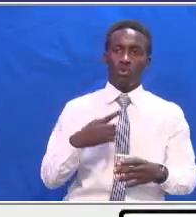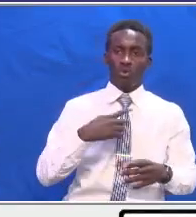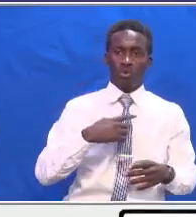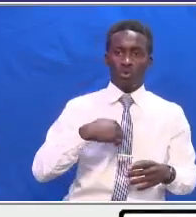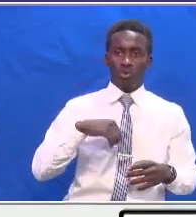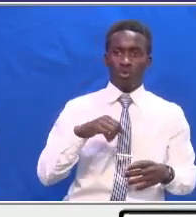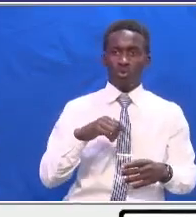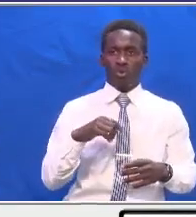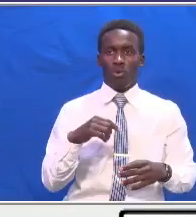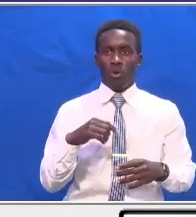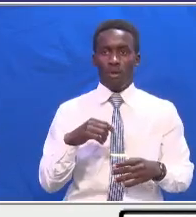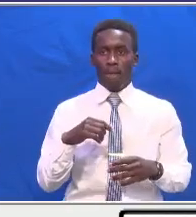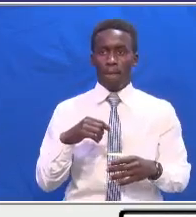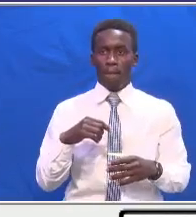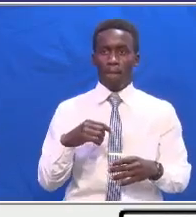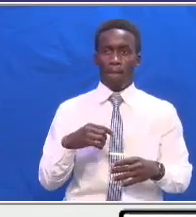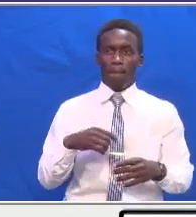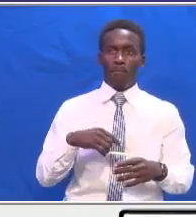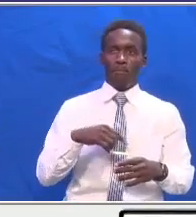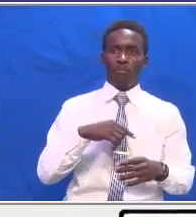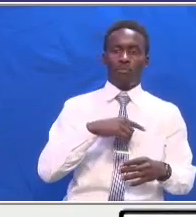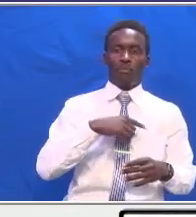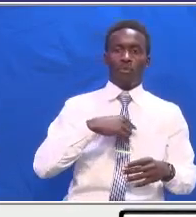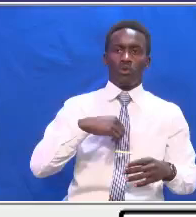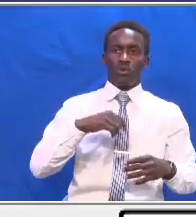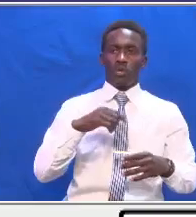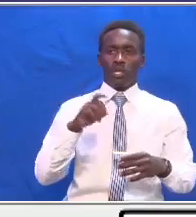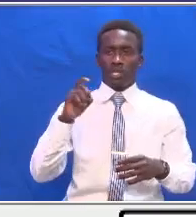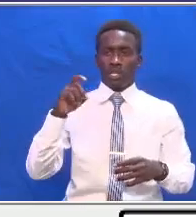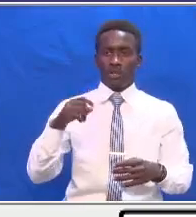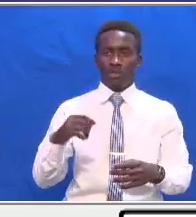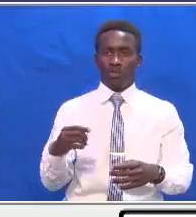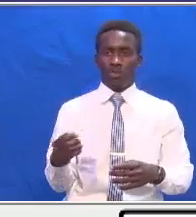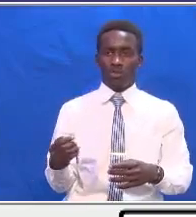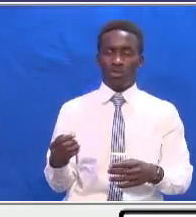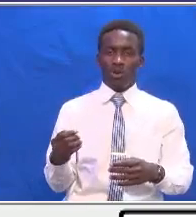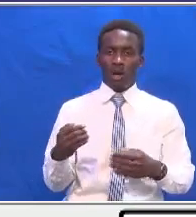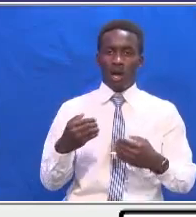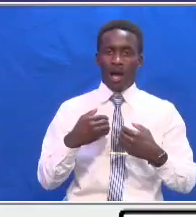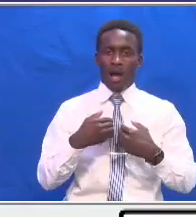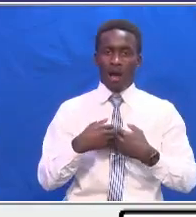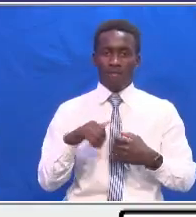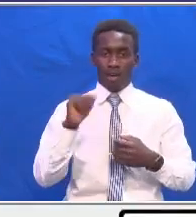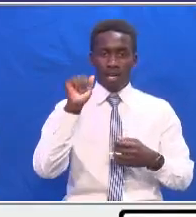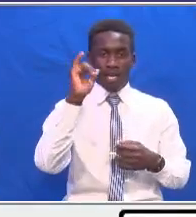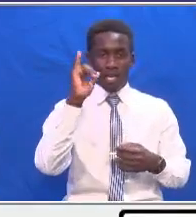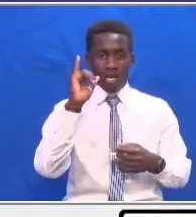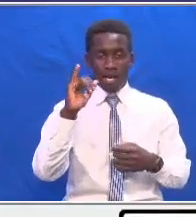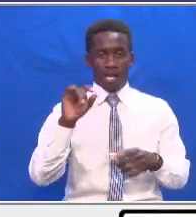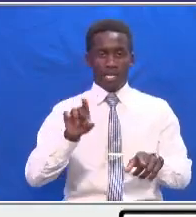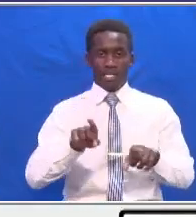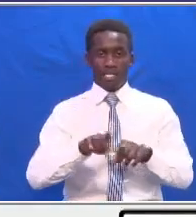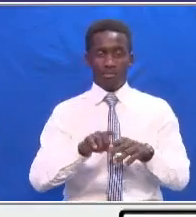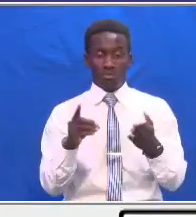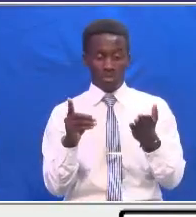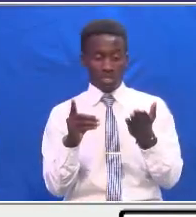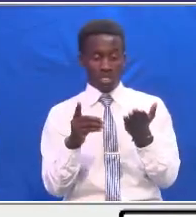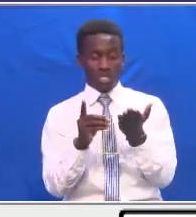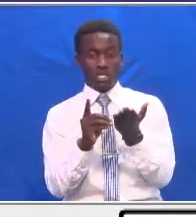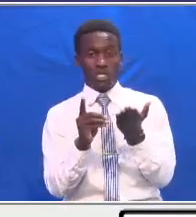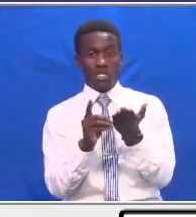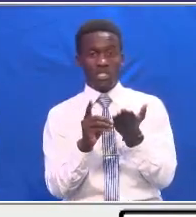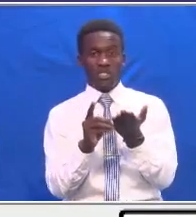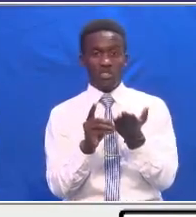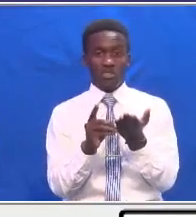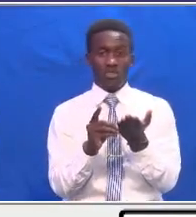have good enough footprints. So we need to come up with good AI models. We need to do a lot of machine learning, and that